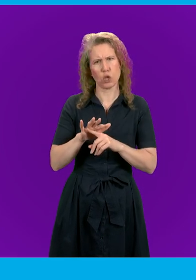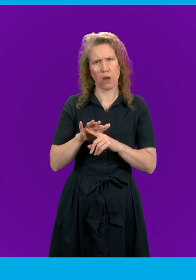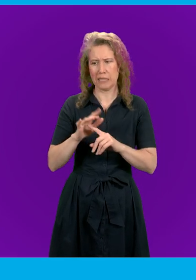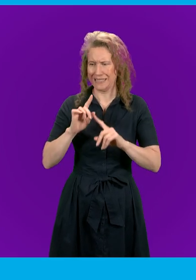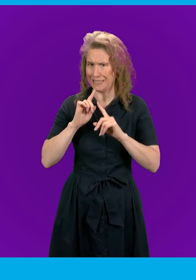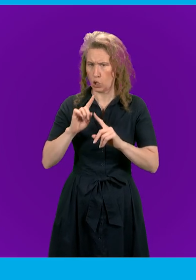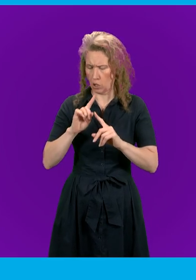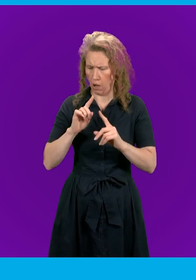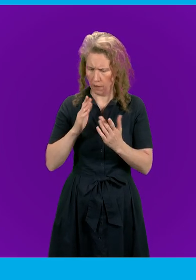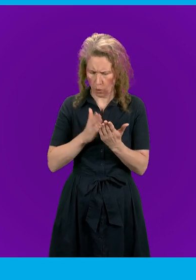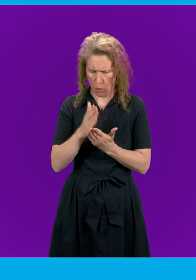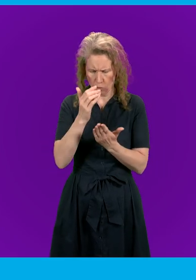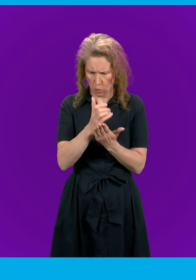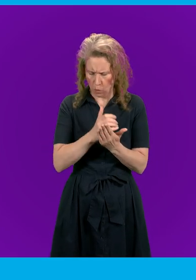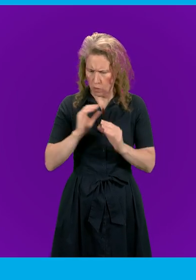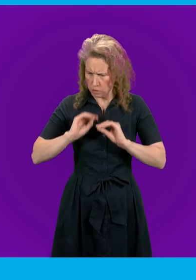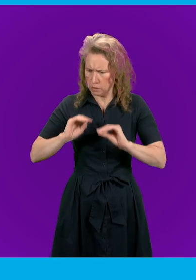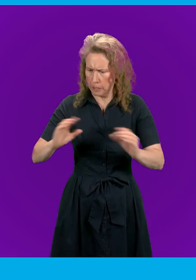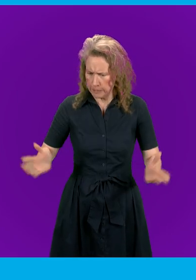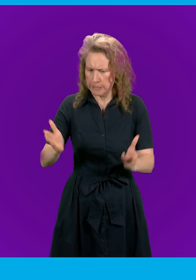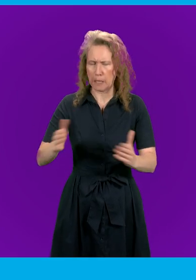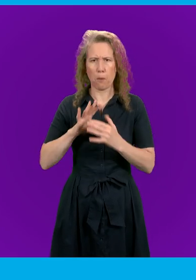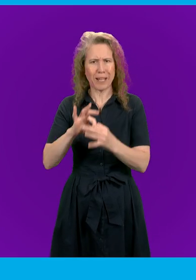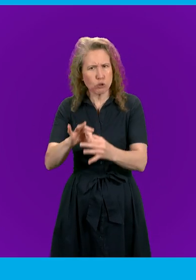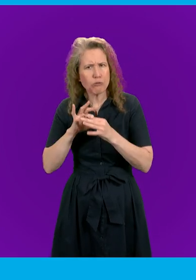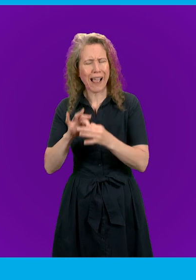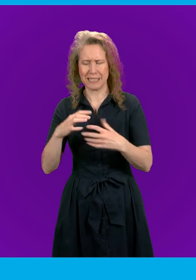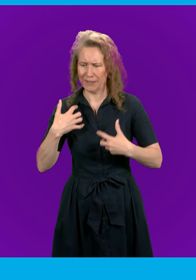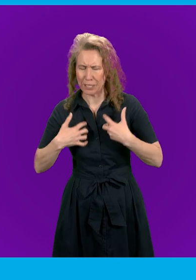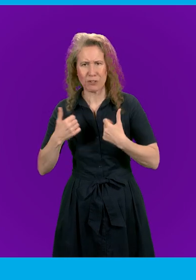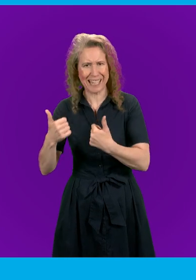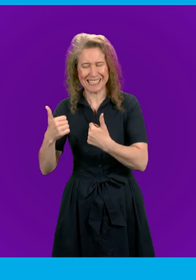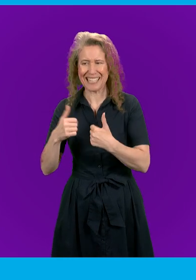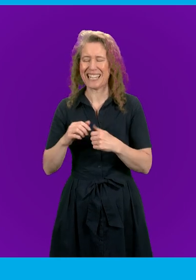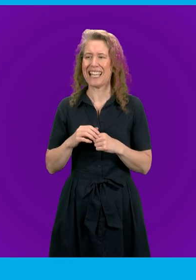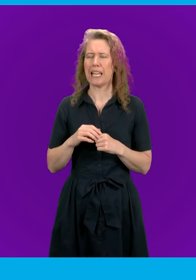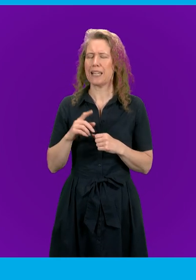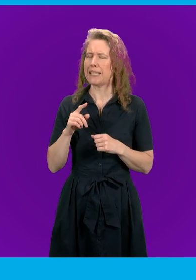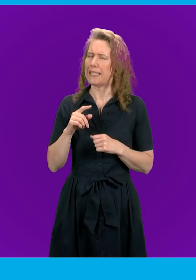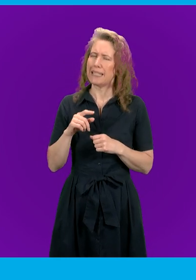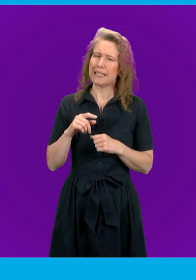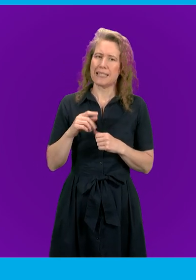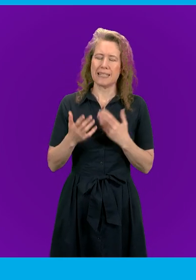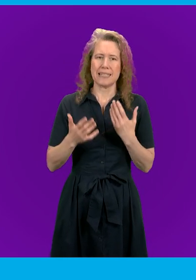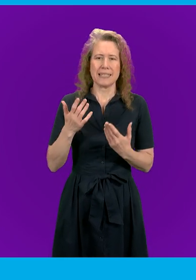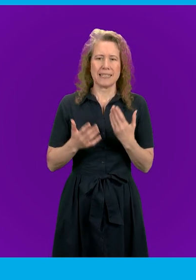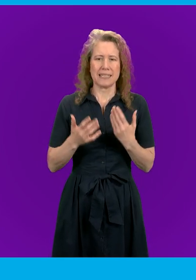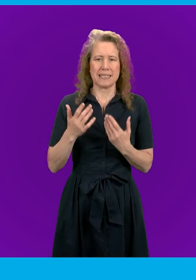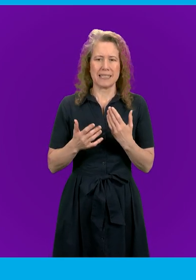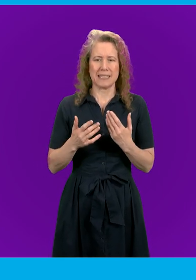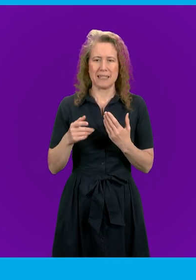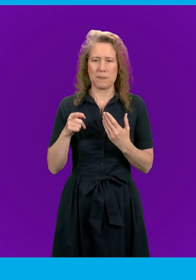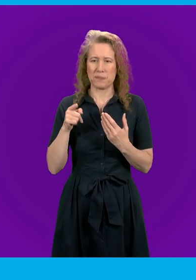teachers, or as you should be doing, to make those lessons kind of interactive and interesting. And I just don't think that's really as